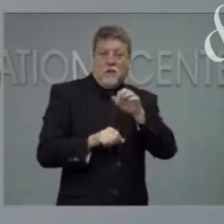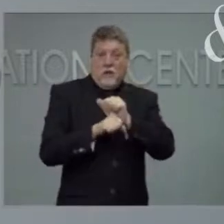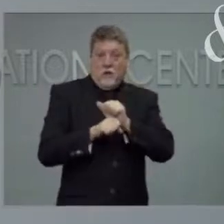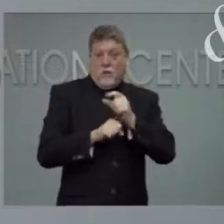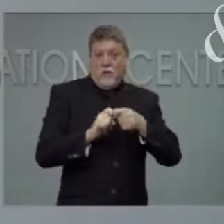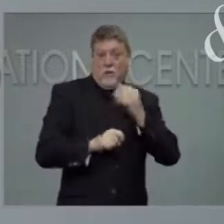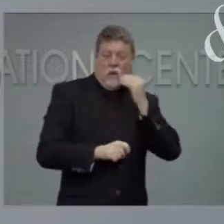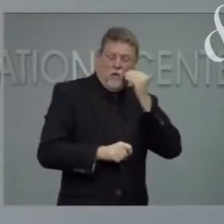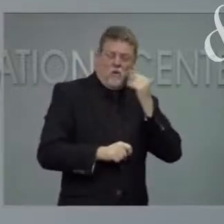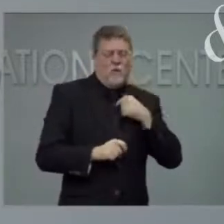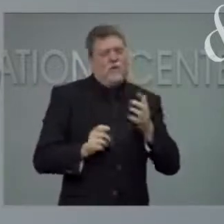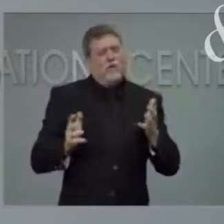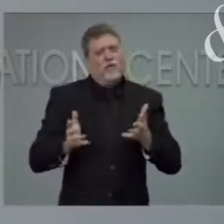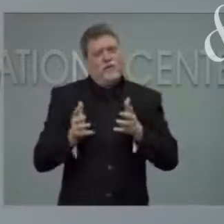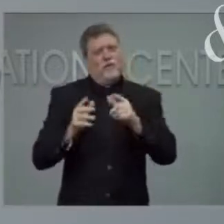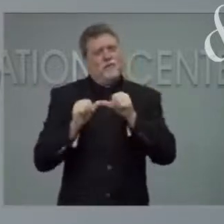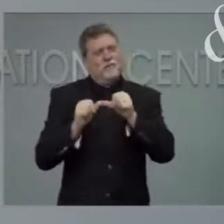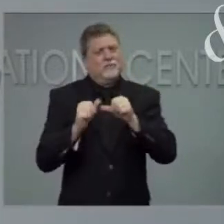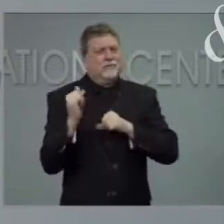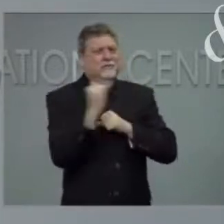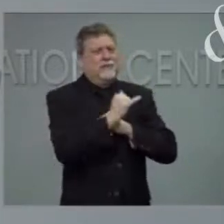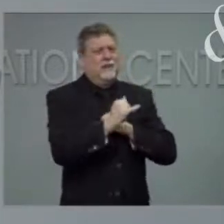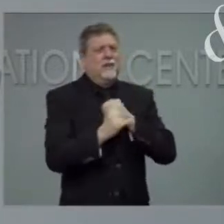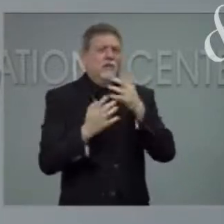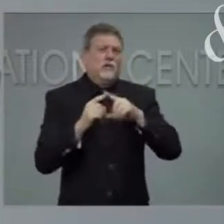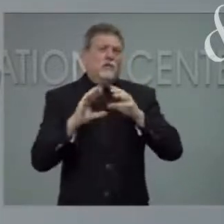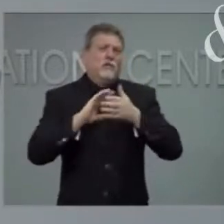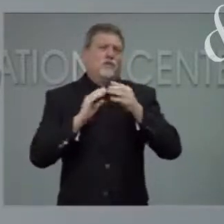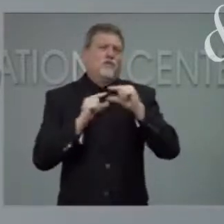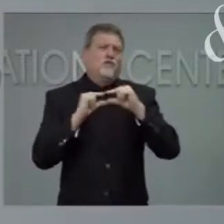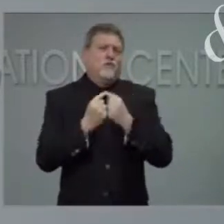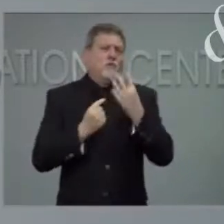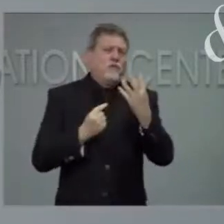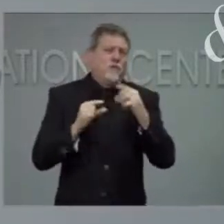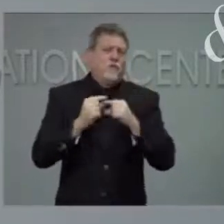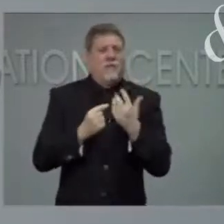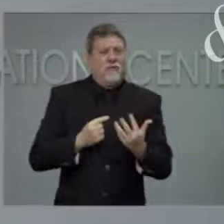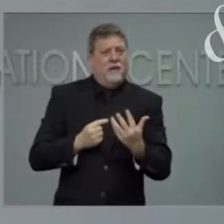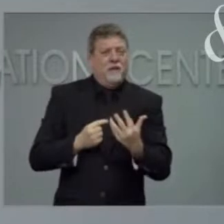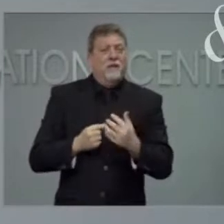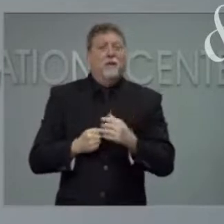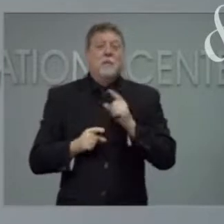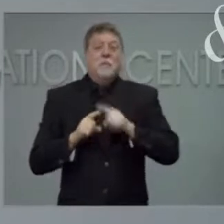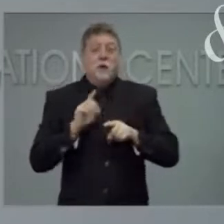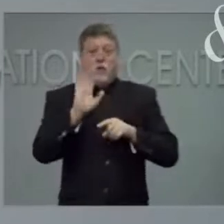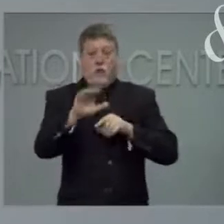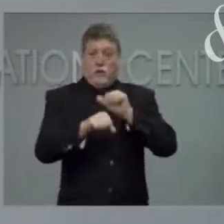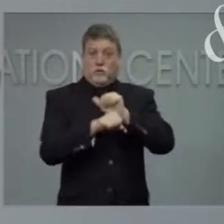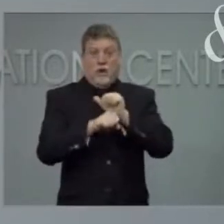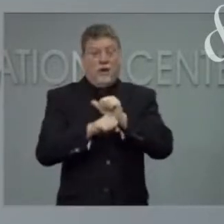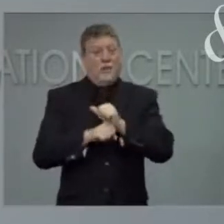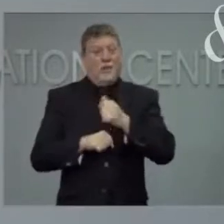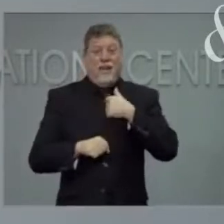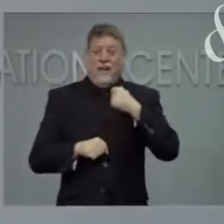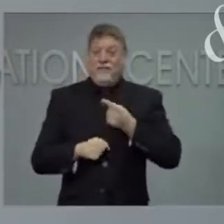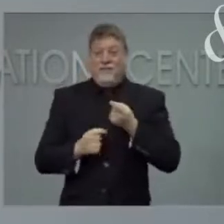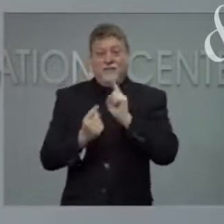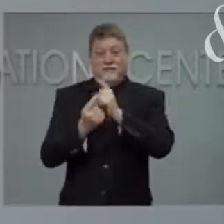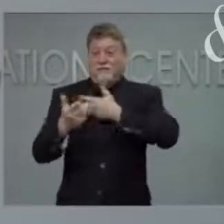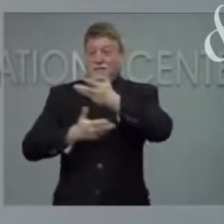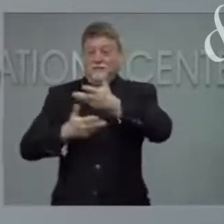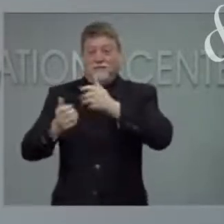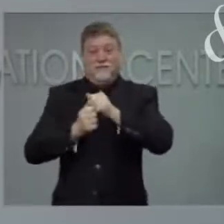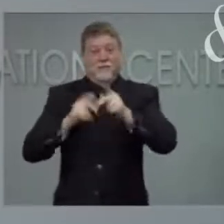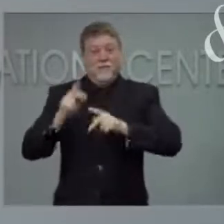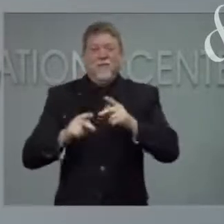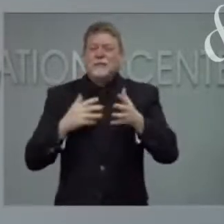able to work remotely, we'd ask for you to wait for Group 4 or beyond. So for those who need to do their work in person, yes, whether a